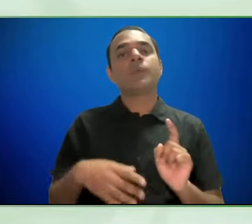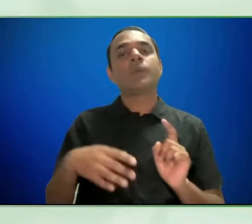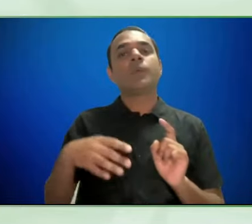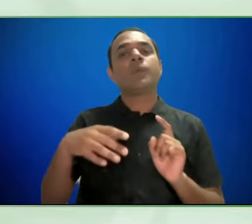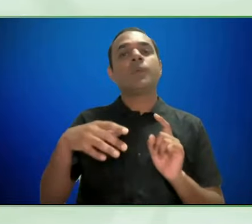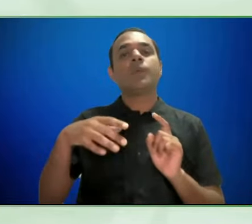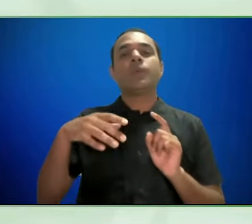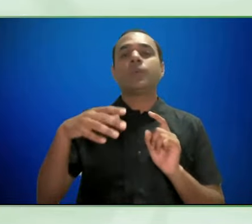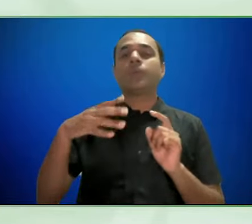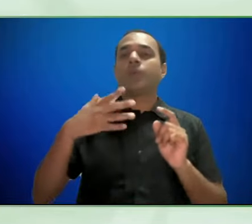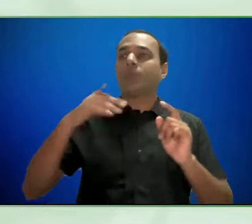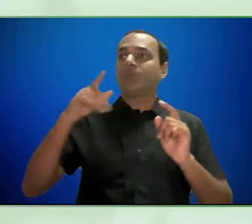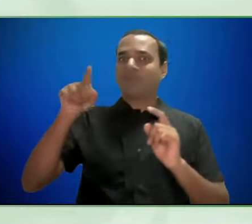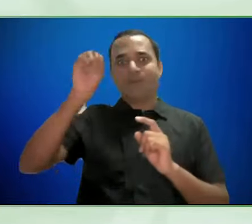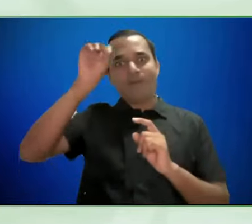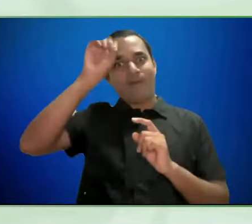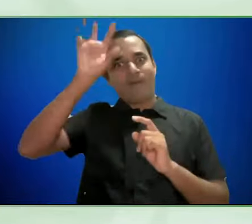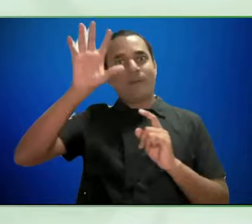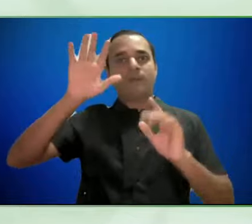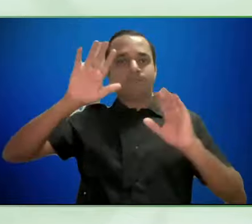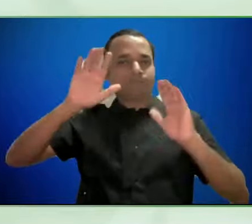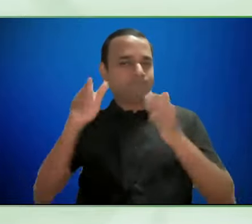when Fionn was looking for his own